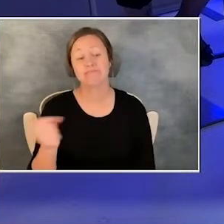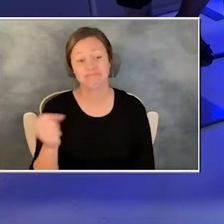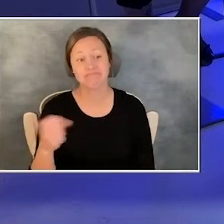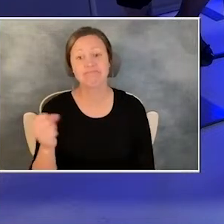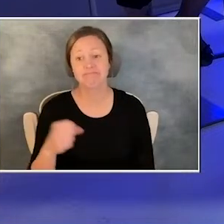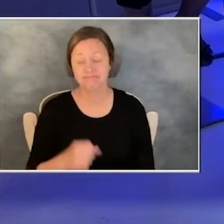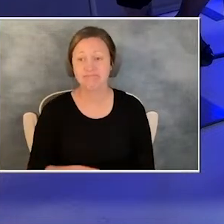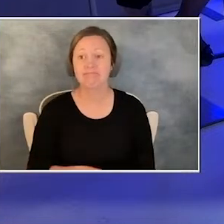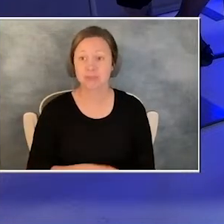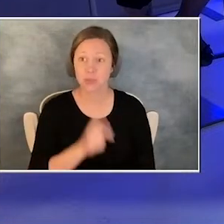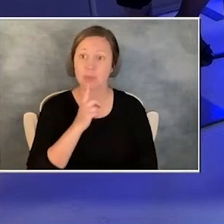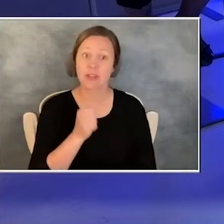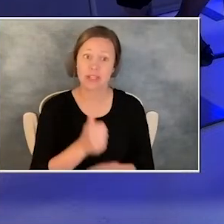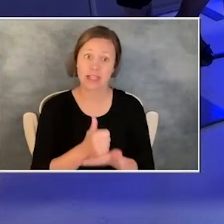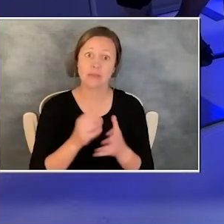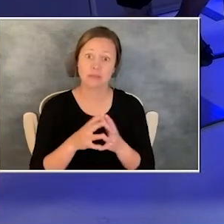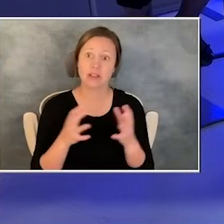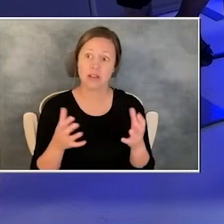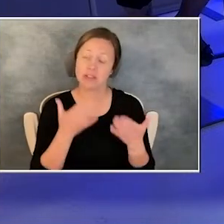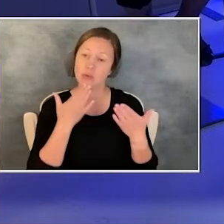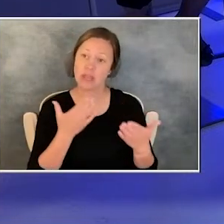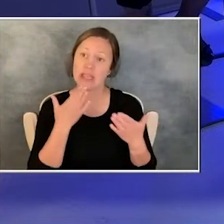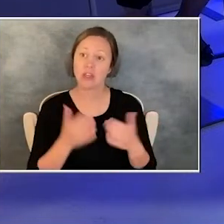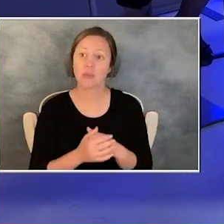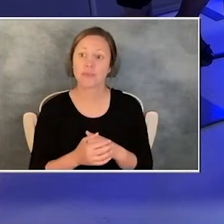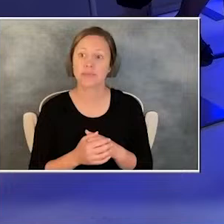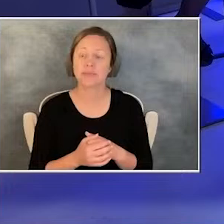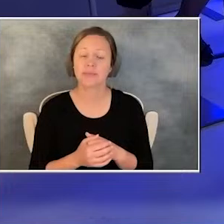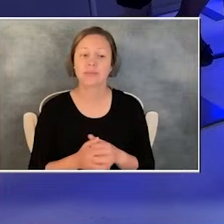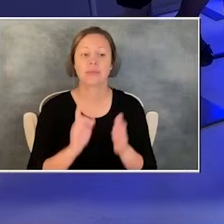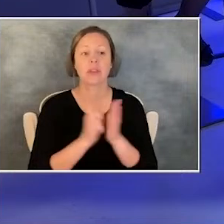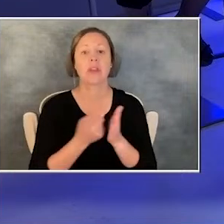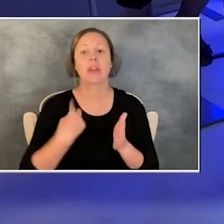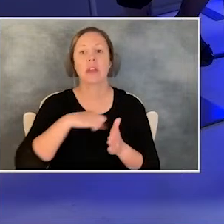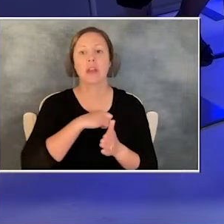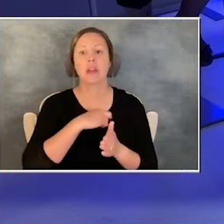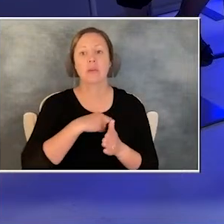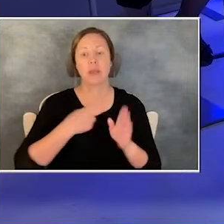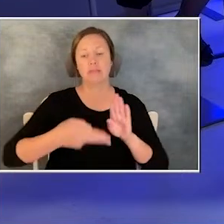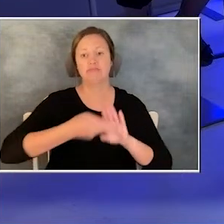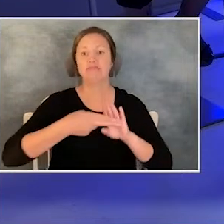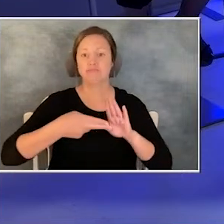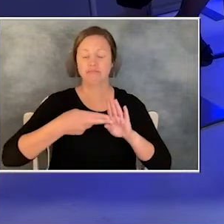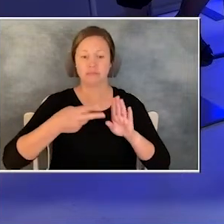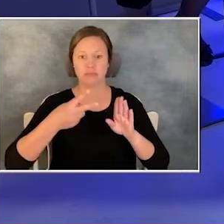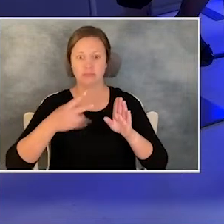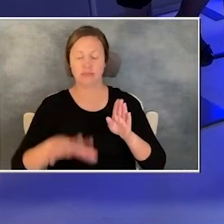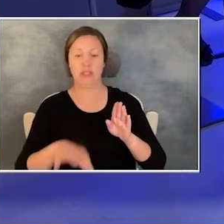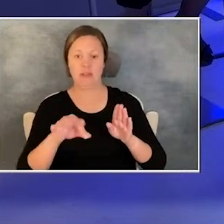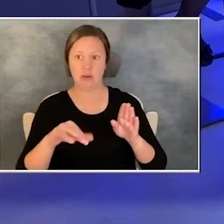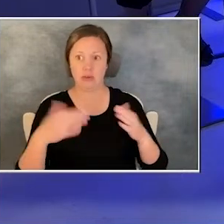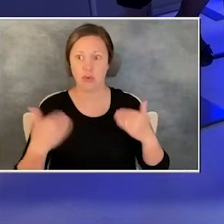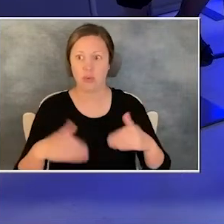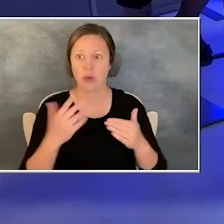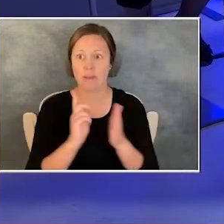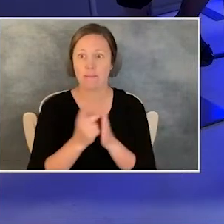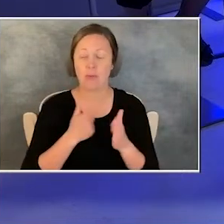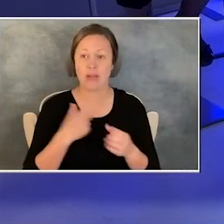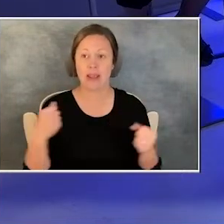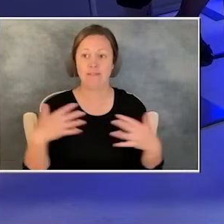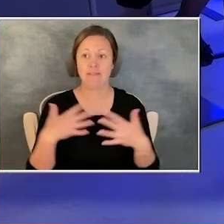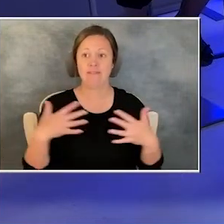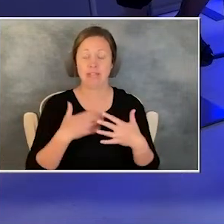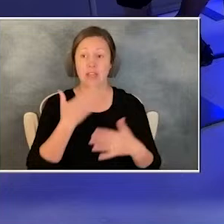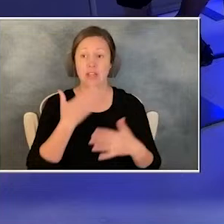really helped, so thank you. But you said this, since the moment we got the Alzheimer's diagnosis, this was the moment I had feared. I had nightmares about it,